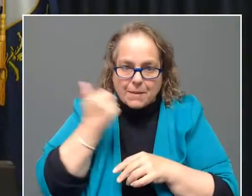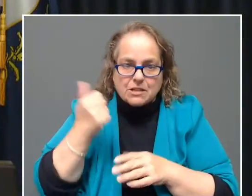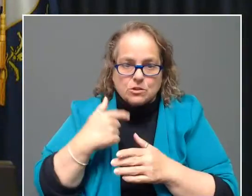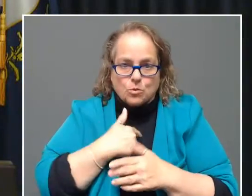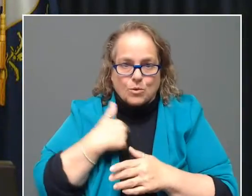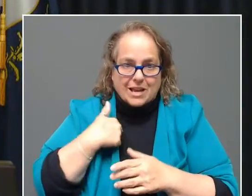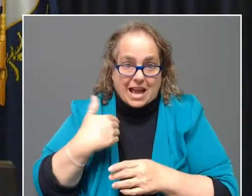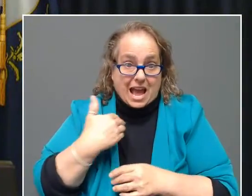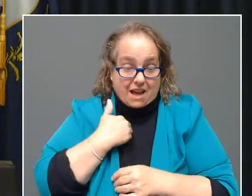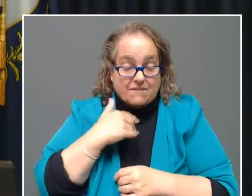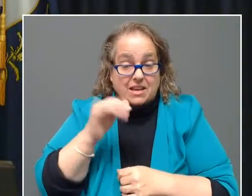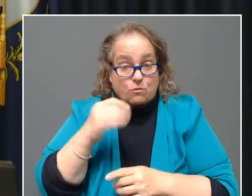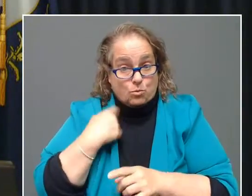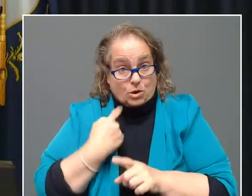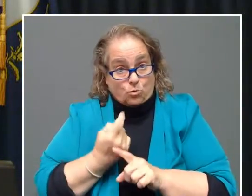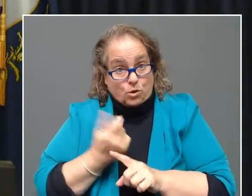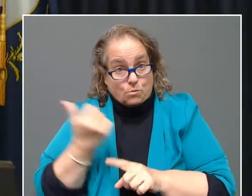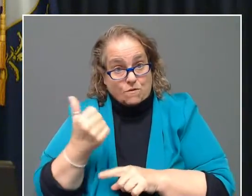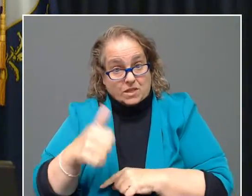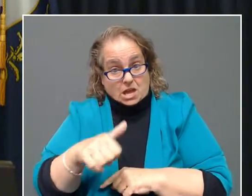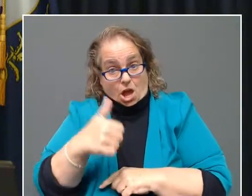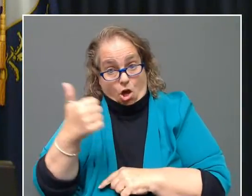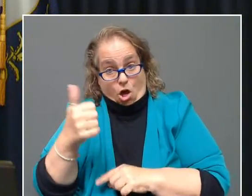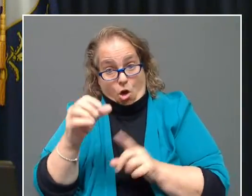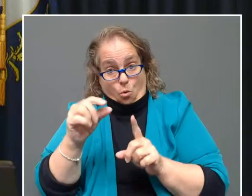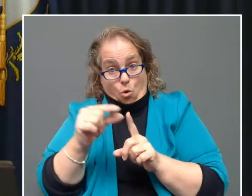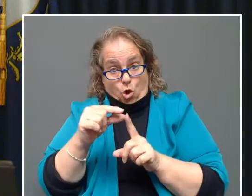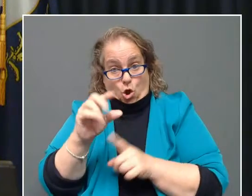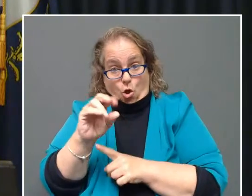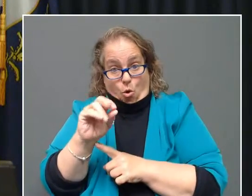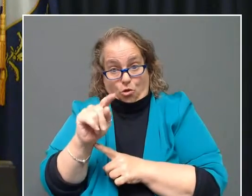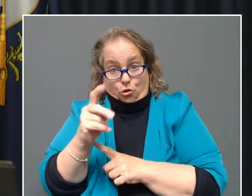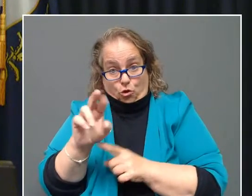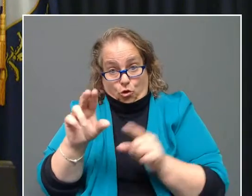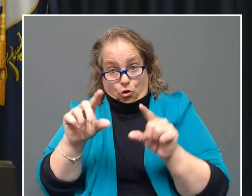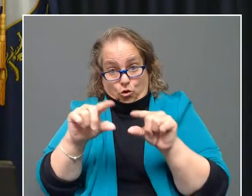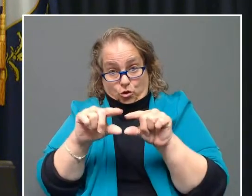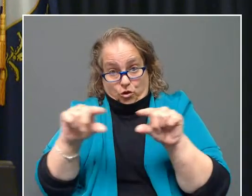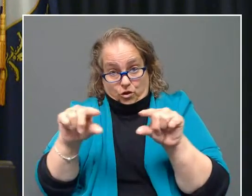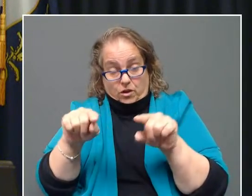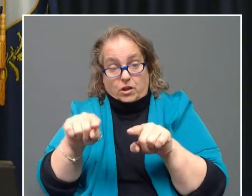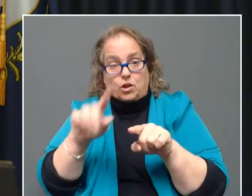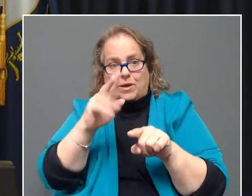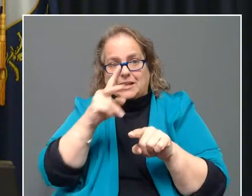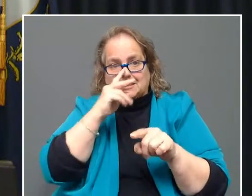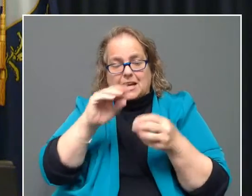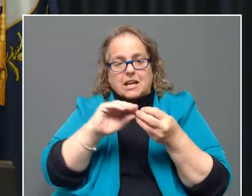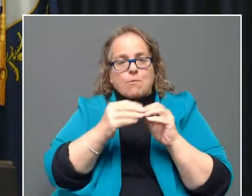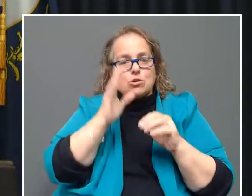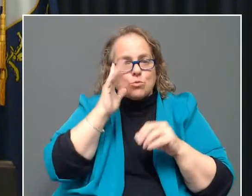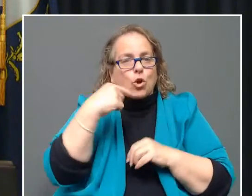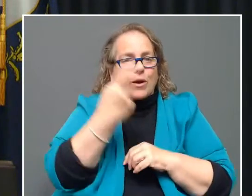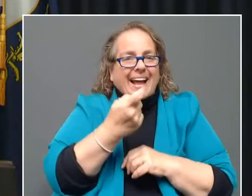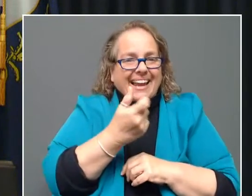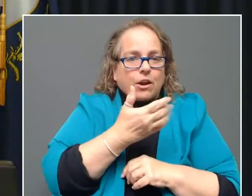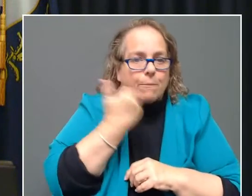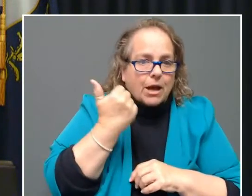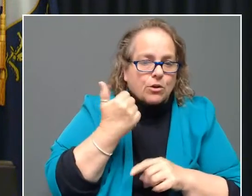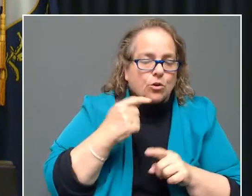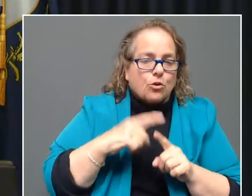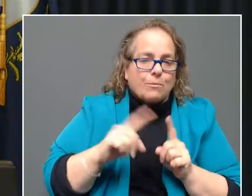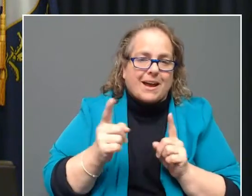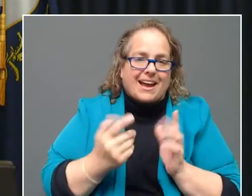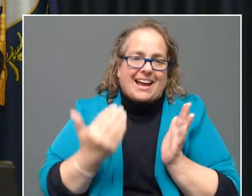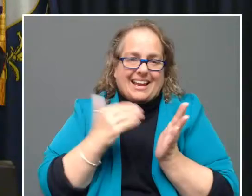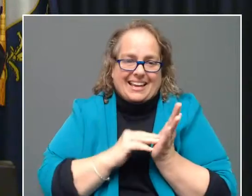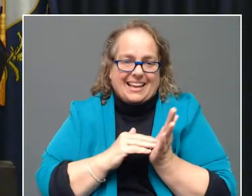the other from this, then what you'd see is the numbers would look a little bit better. But again, this